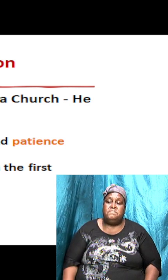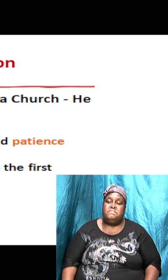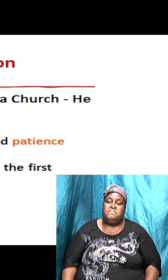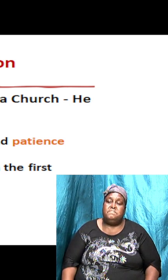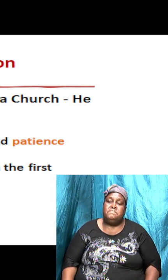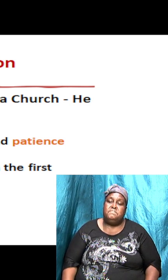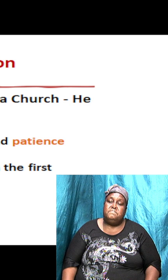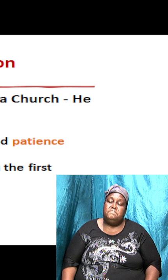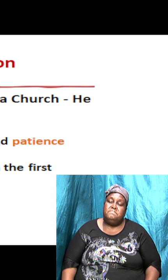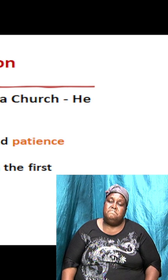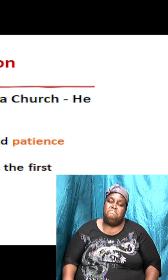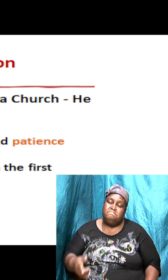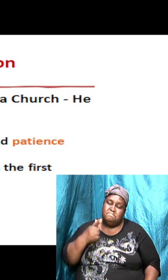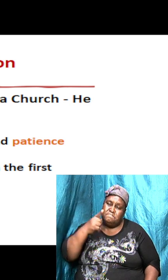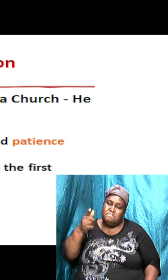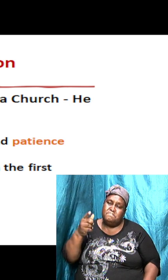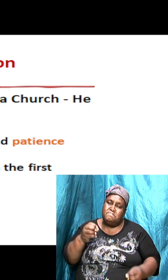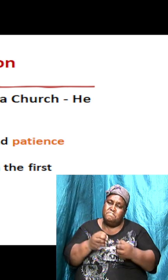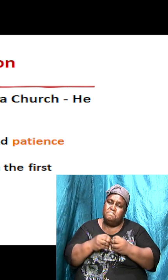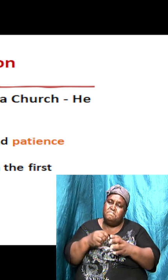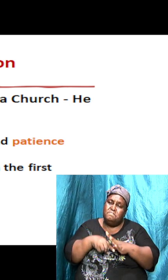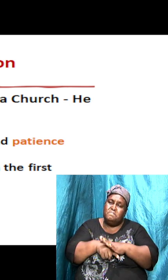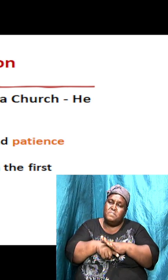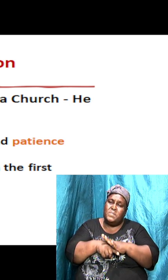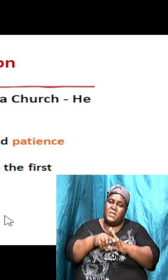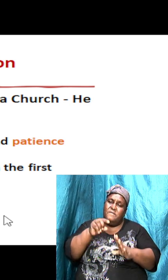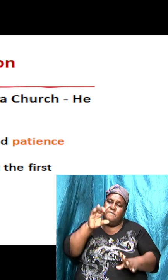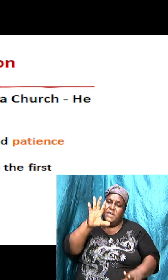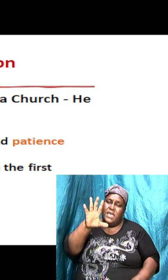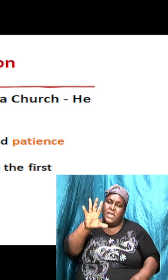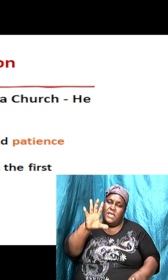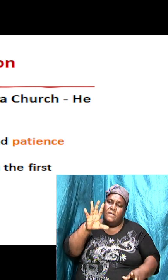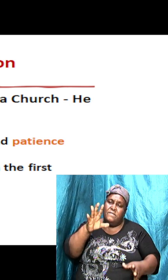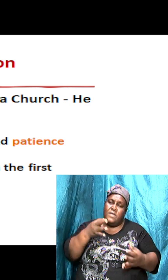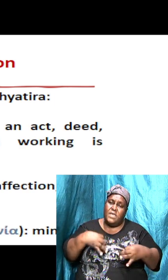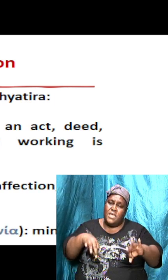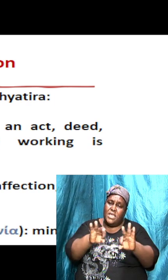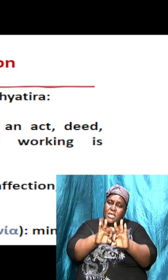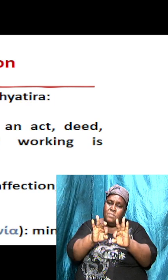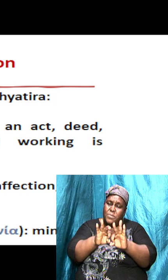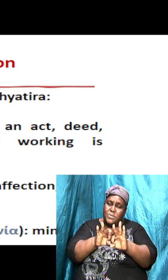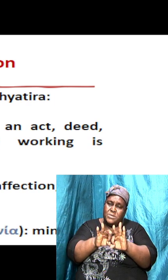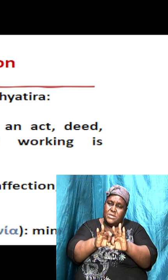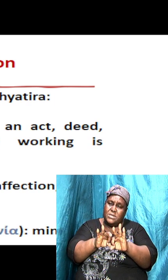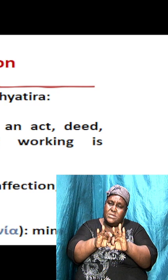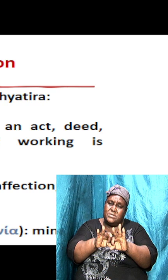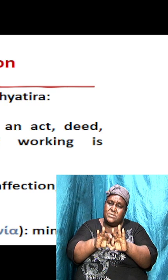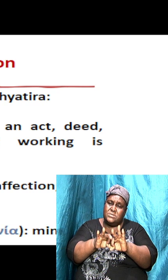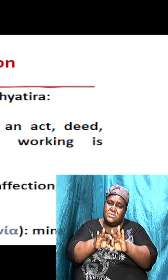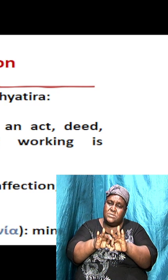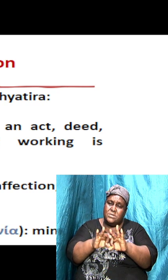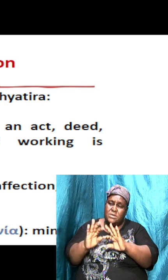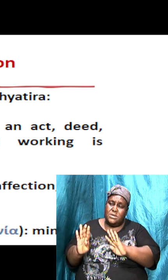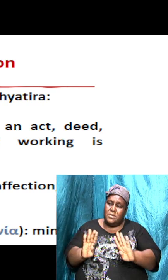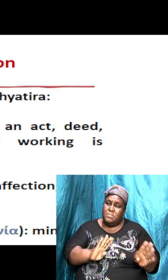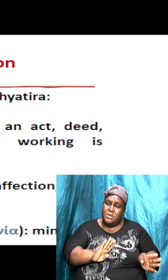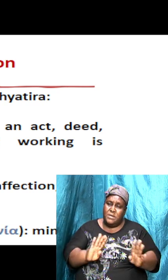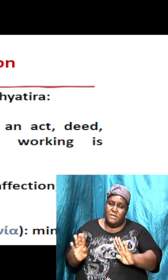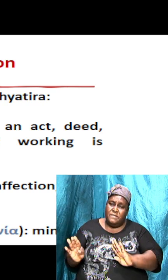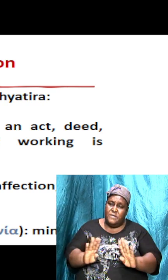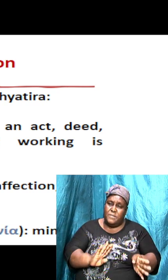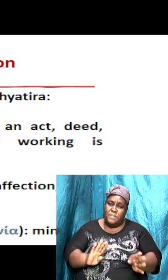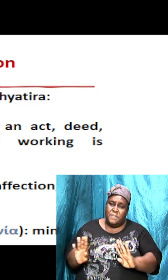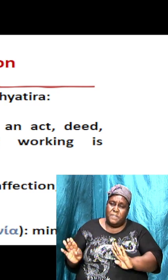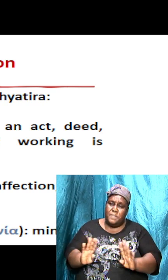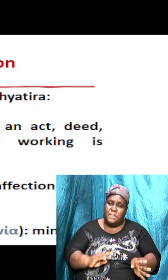let's look a little deeper at the five essential qualities, and we are continuing with the words of commendation. Let's look at